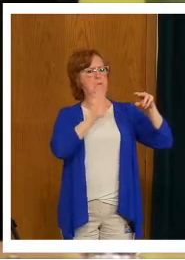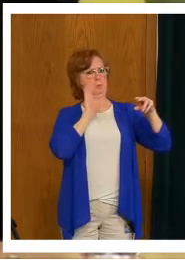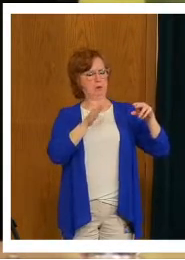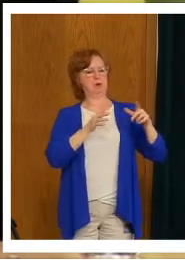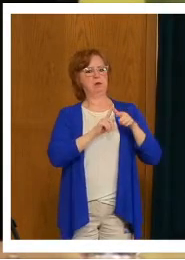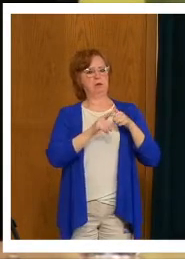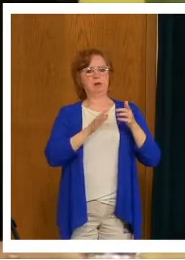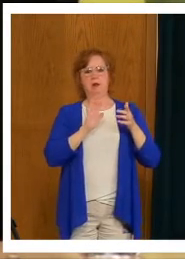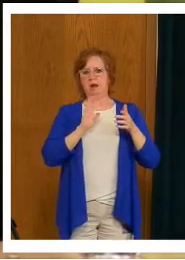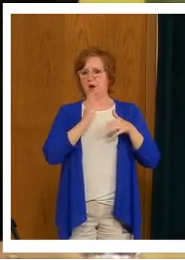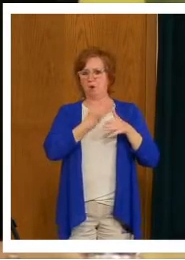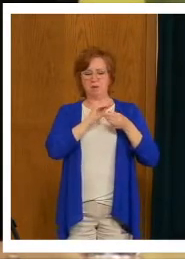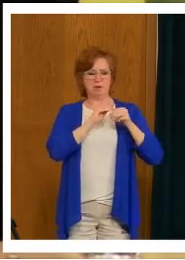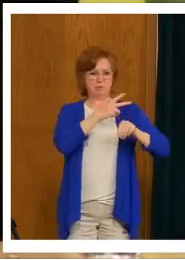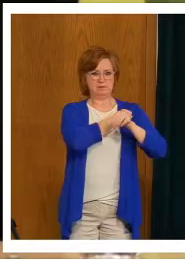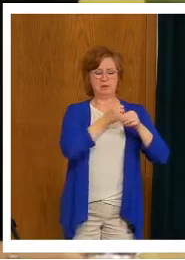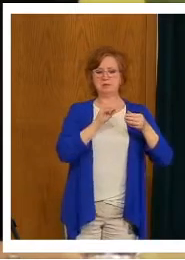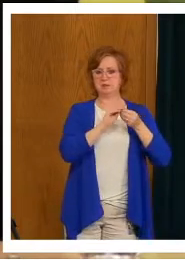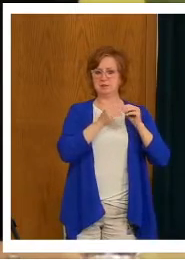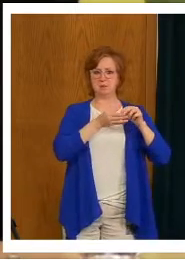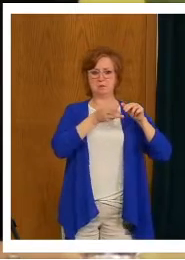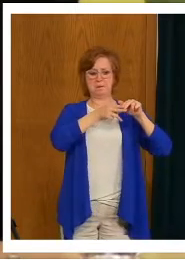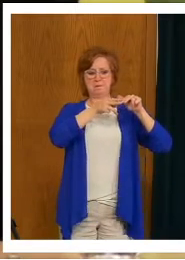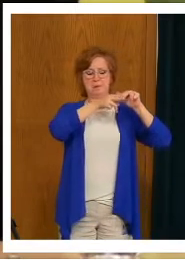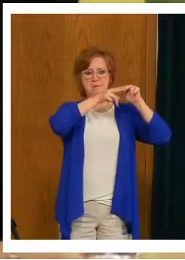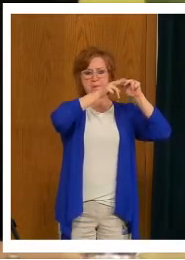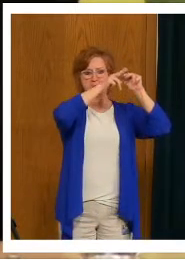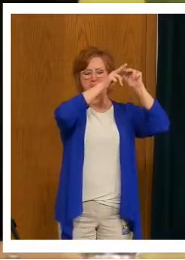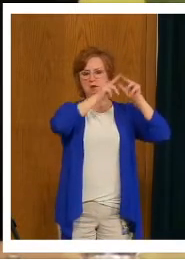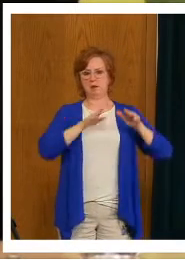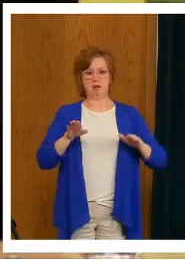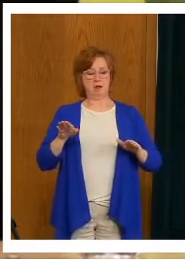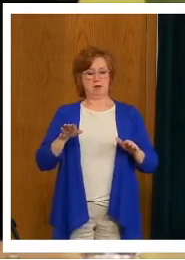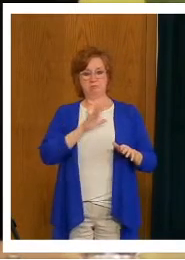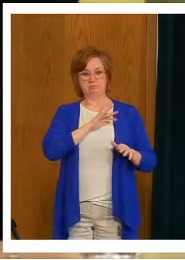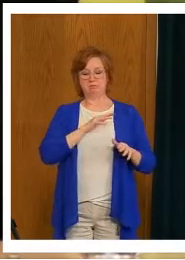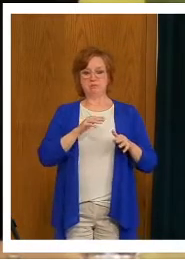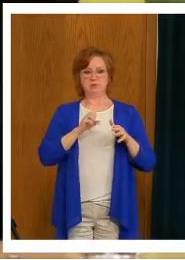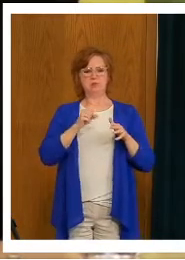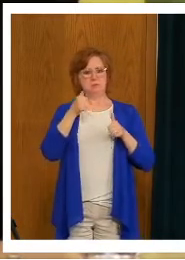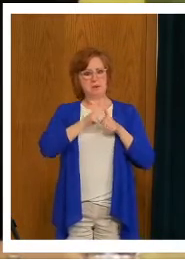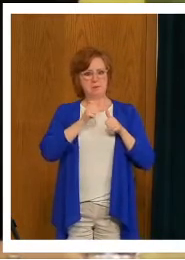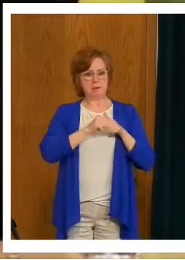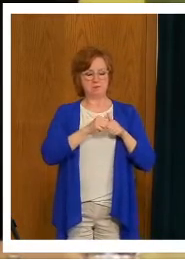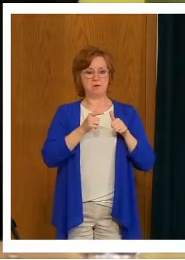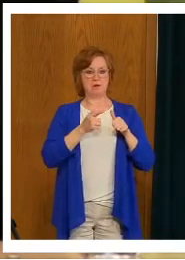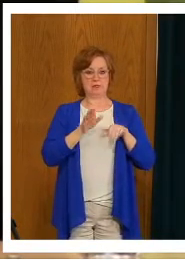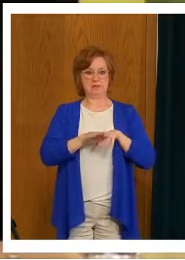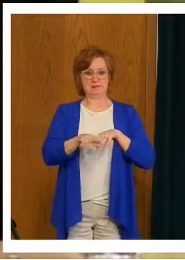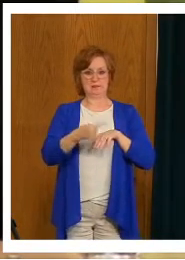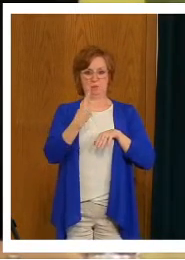well. Ultimately, by the time we move forward with a phase 2 reopening, which would be 3 weeks after